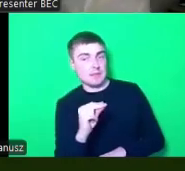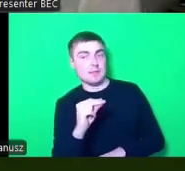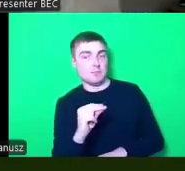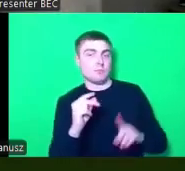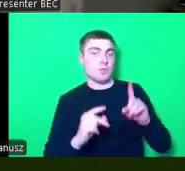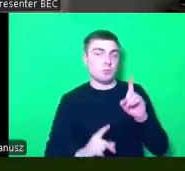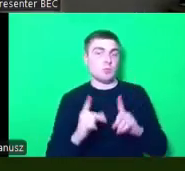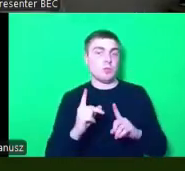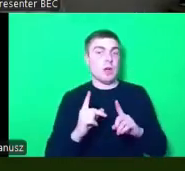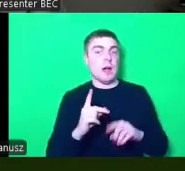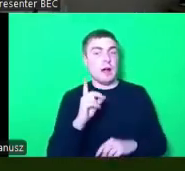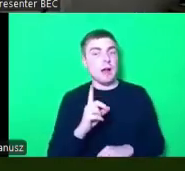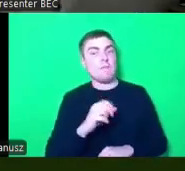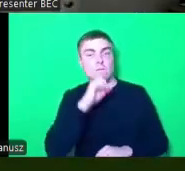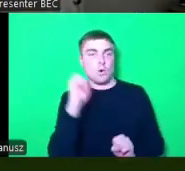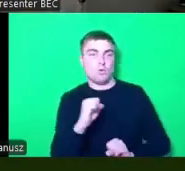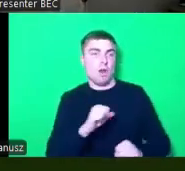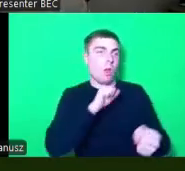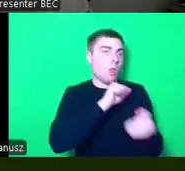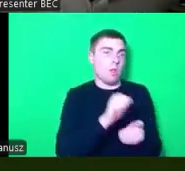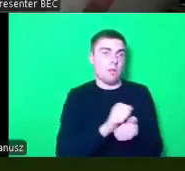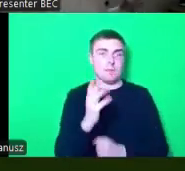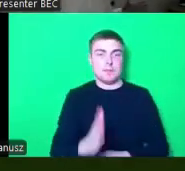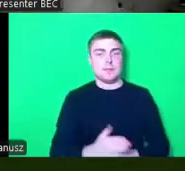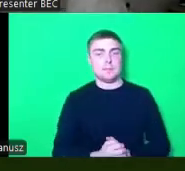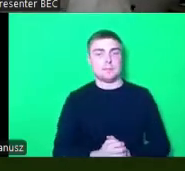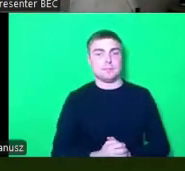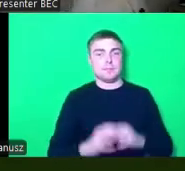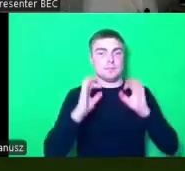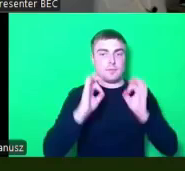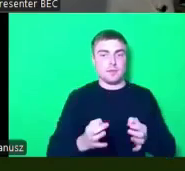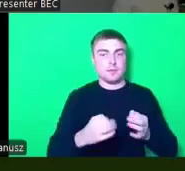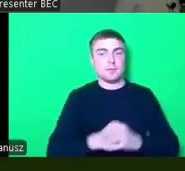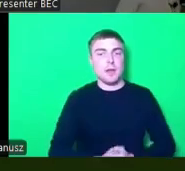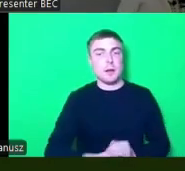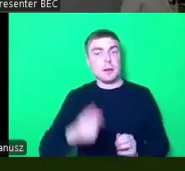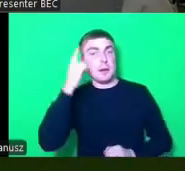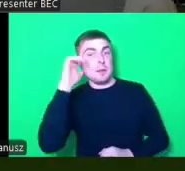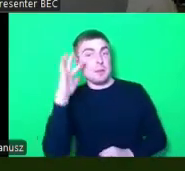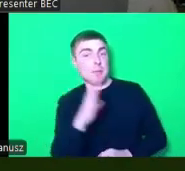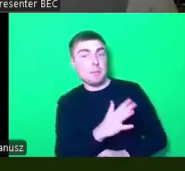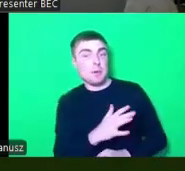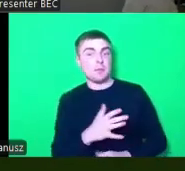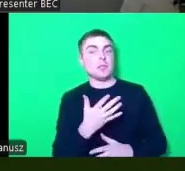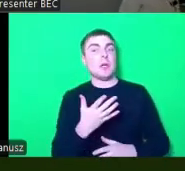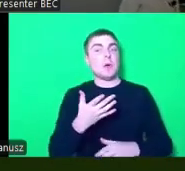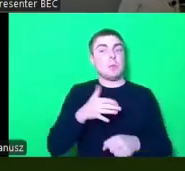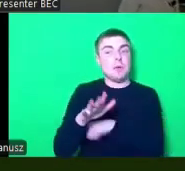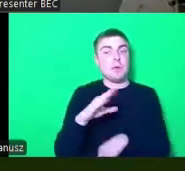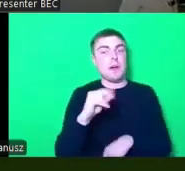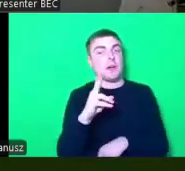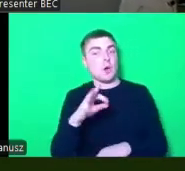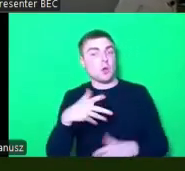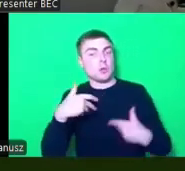Okay, then we come to biodiversity and forest ecosystem health, because remember, we are not only interested in the health of human being, but also the health